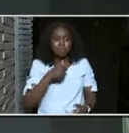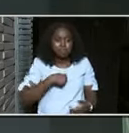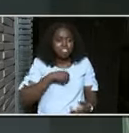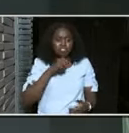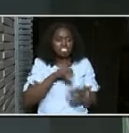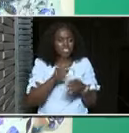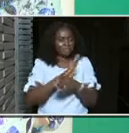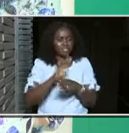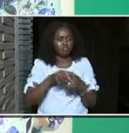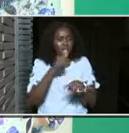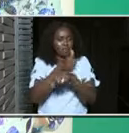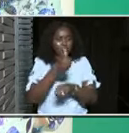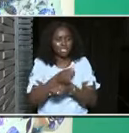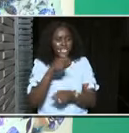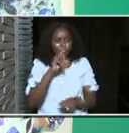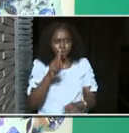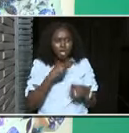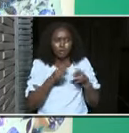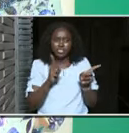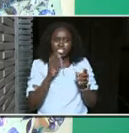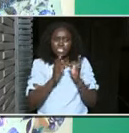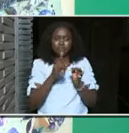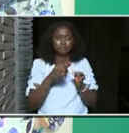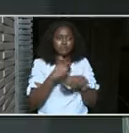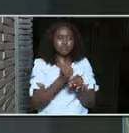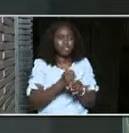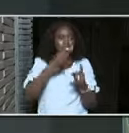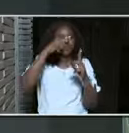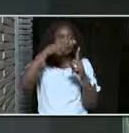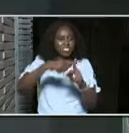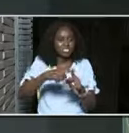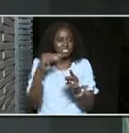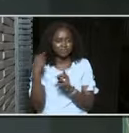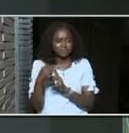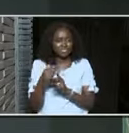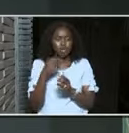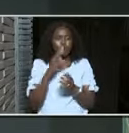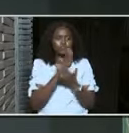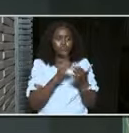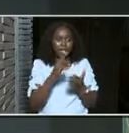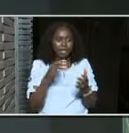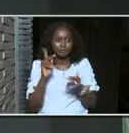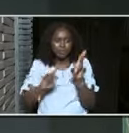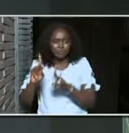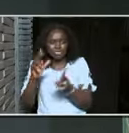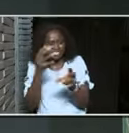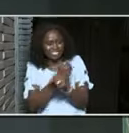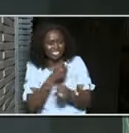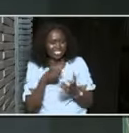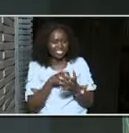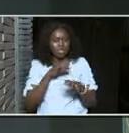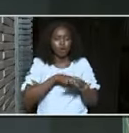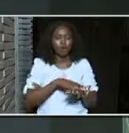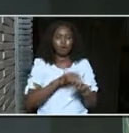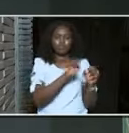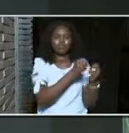anybody. But if you make a positive statement on somebody, and people taking it, the young men and women, probably on social